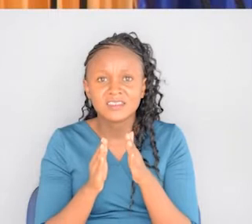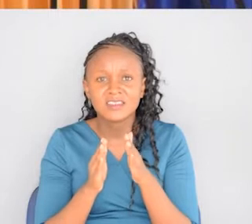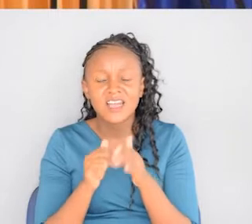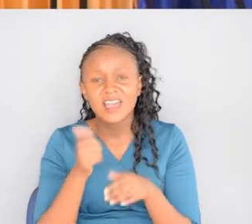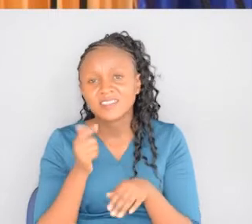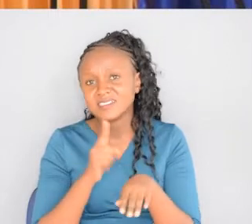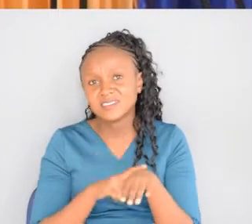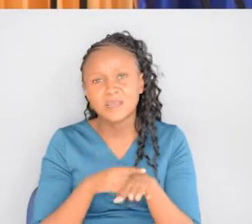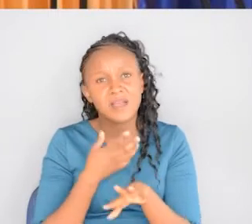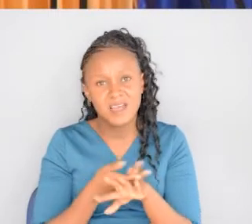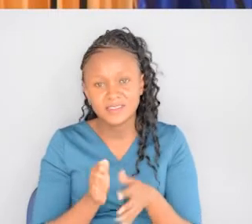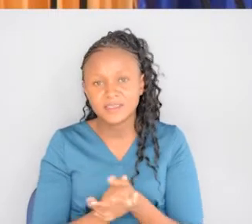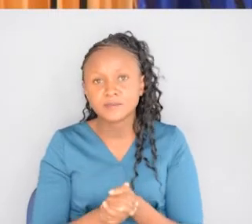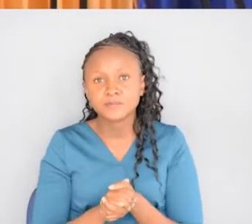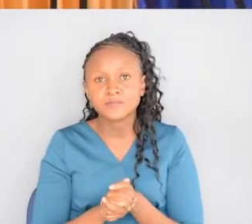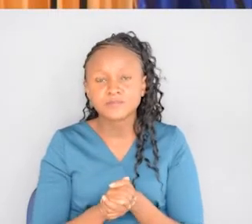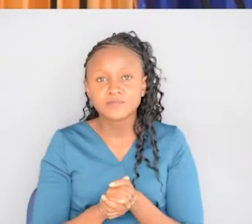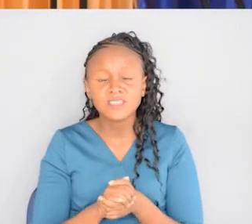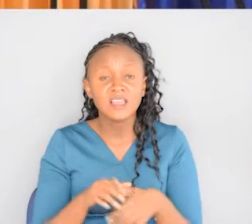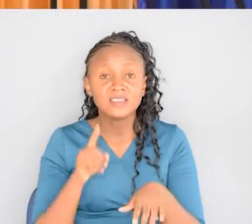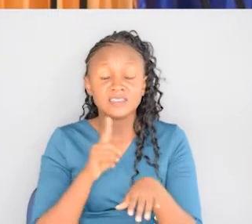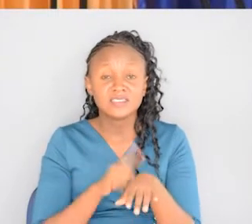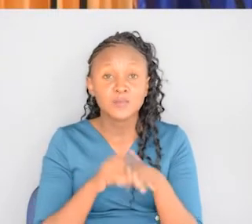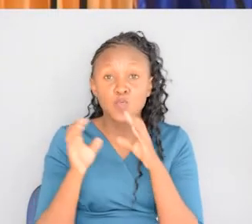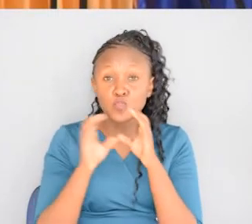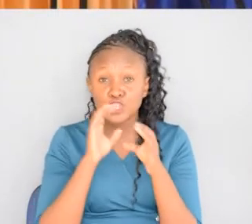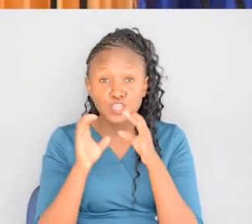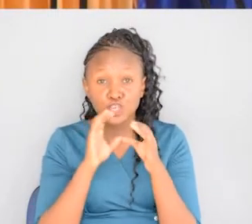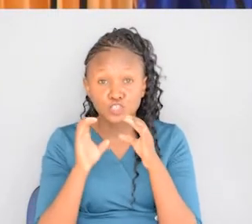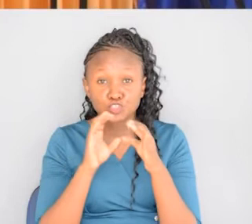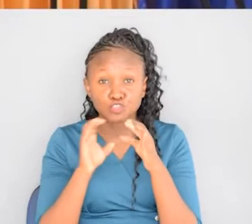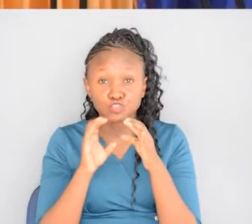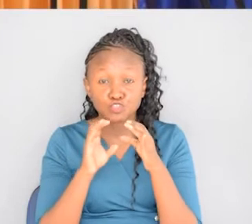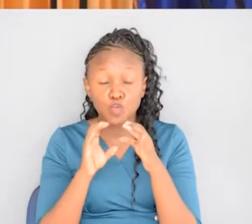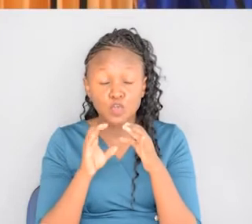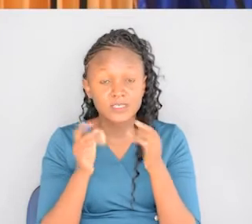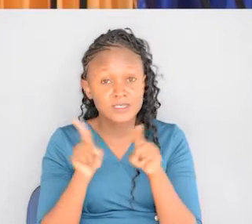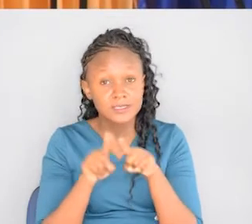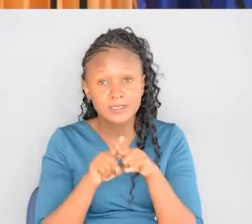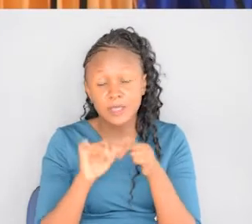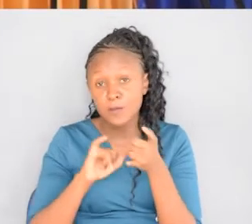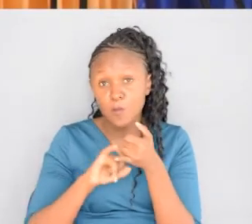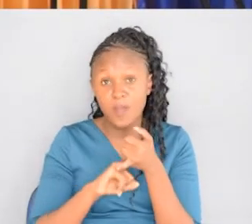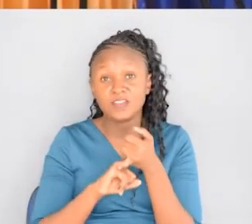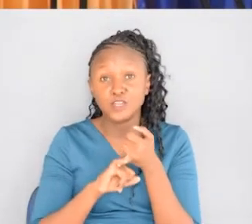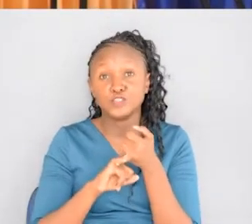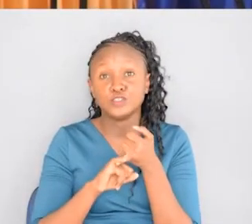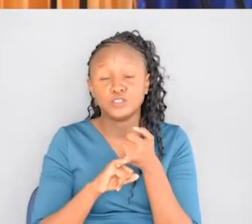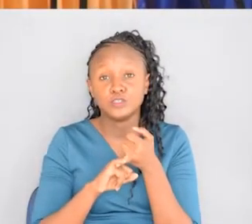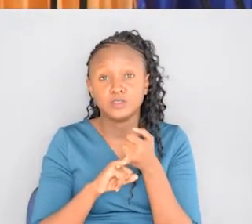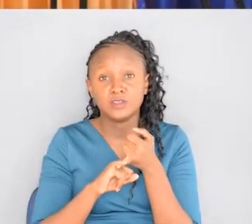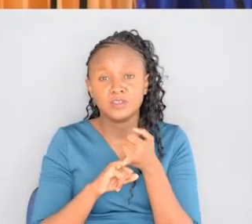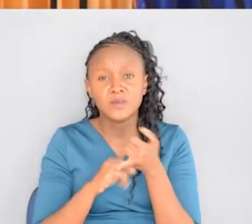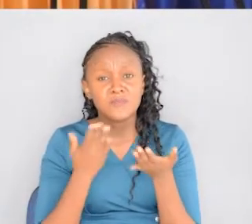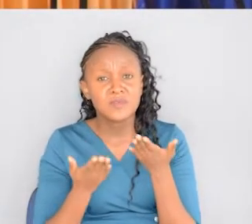when your communication with your spouse becomes mechanical, you don't look forward to it. Because you look forward to kuulizwa maswali, na